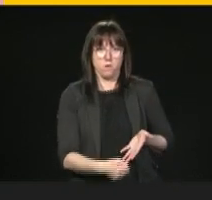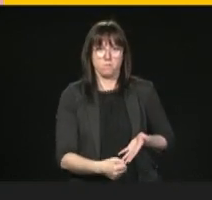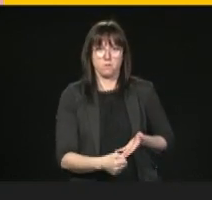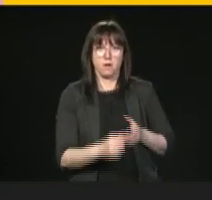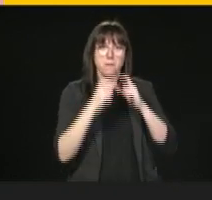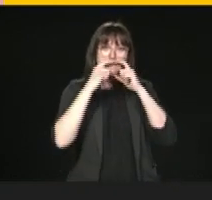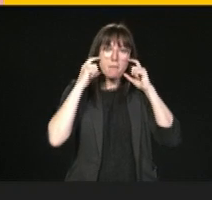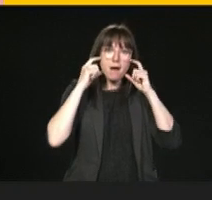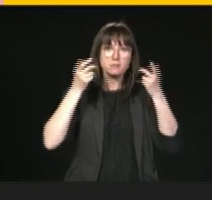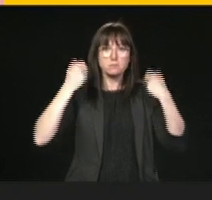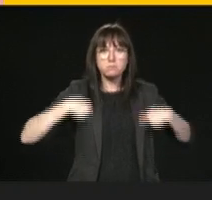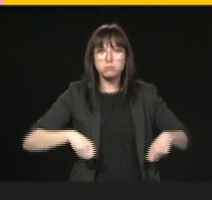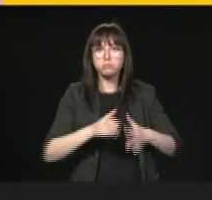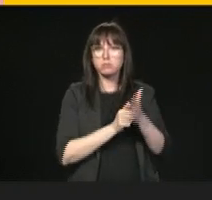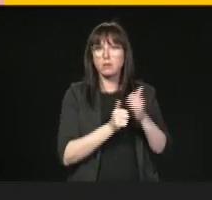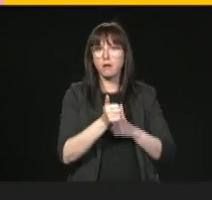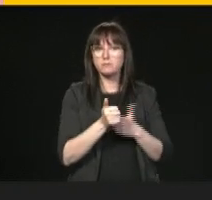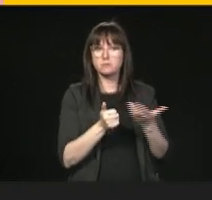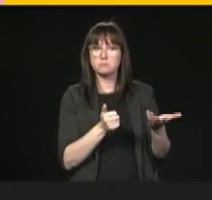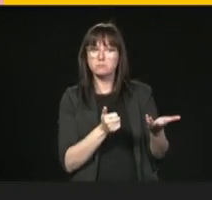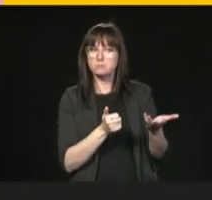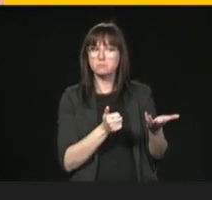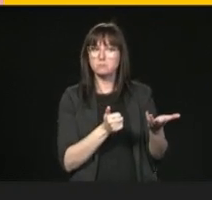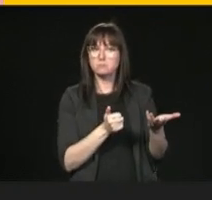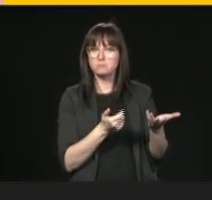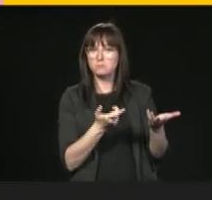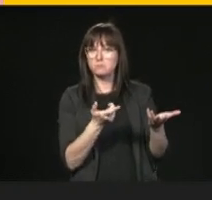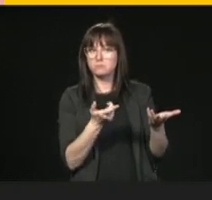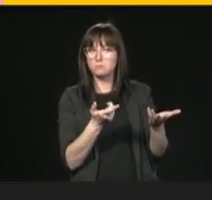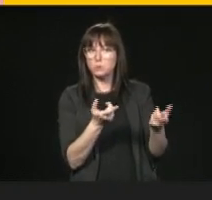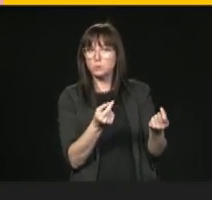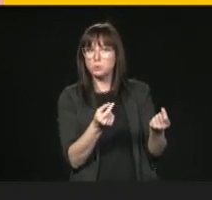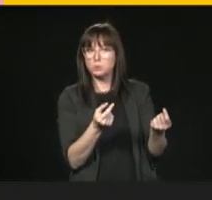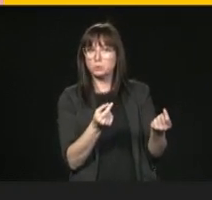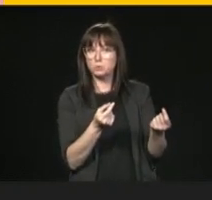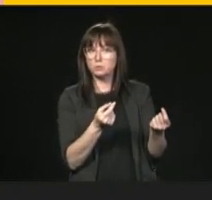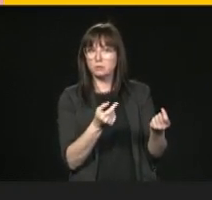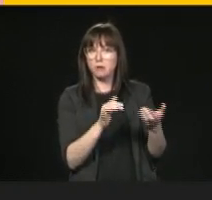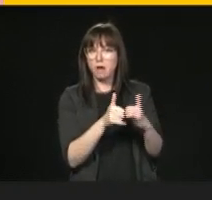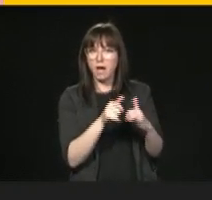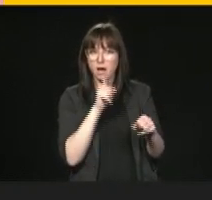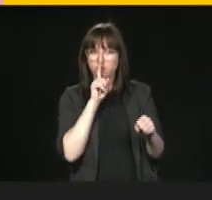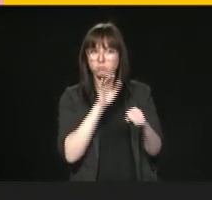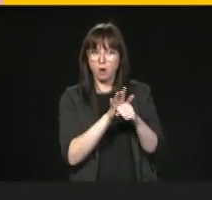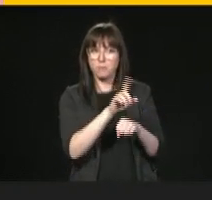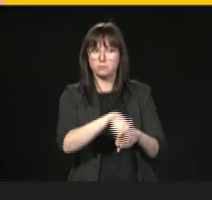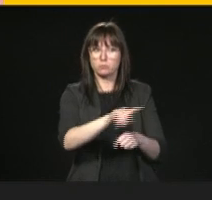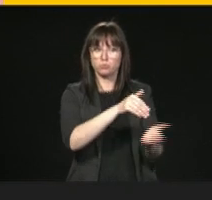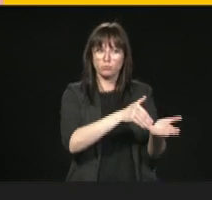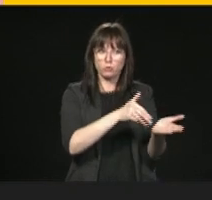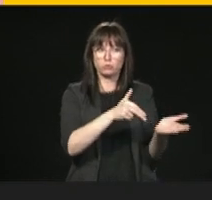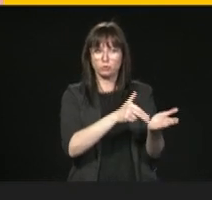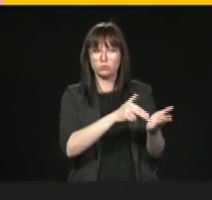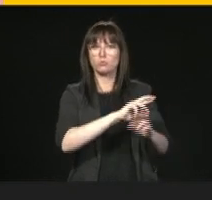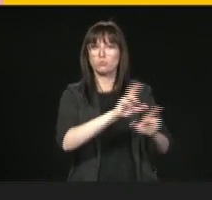that frontline healthcare workers are getting the protective equipment they need to do their jobs?